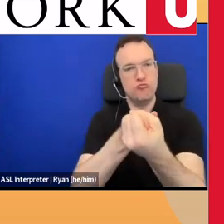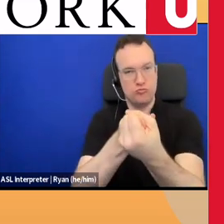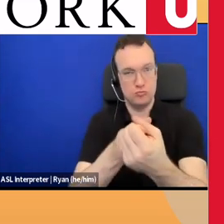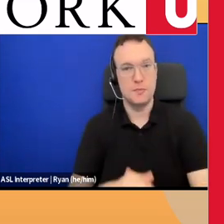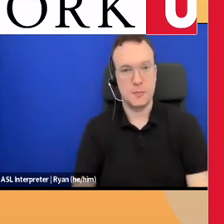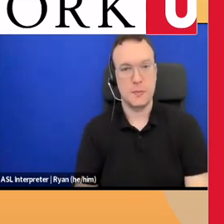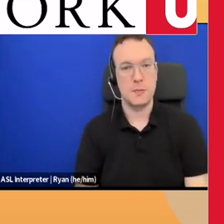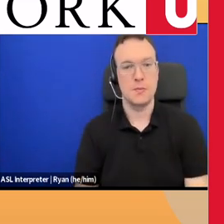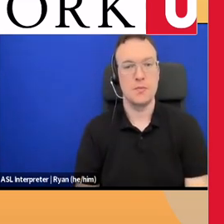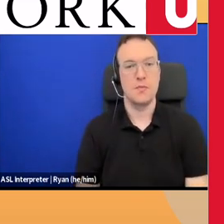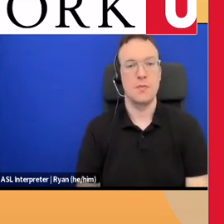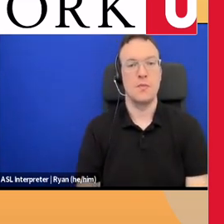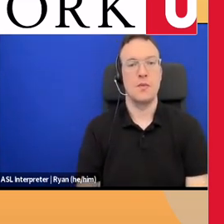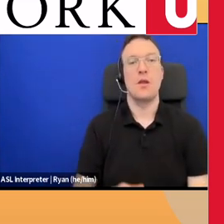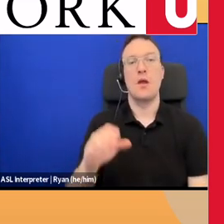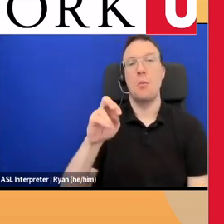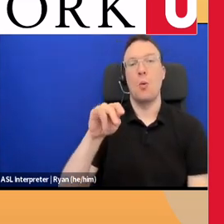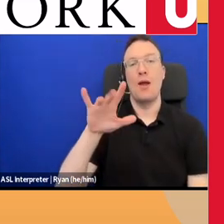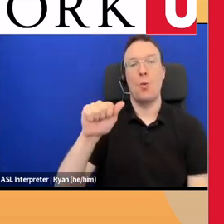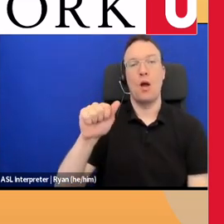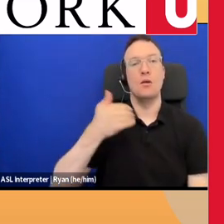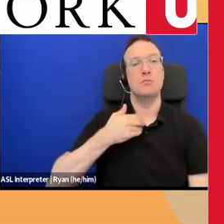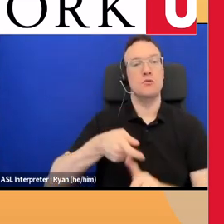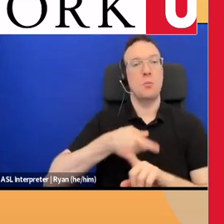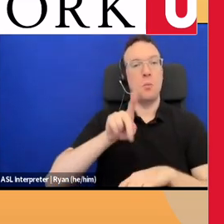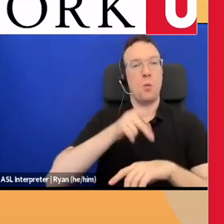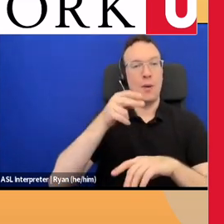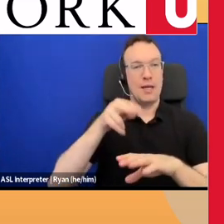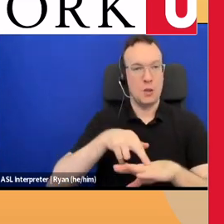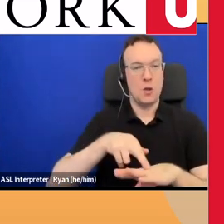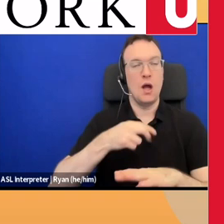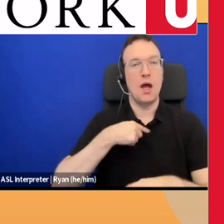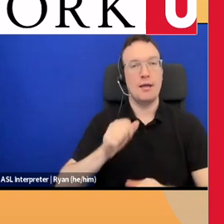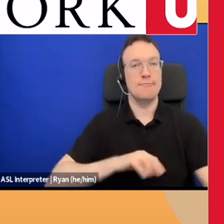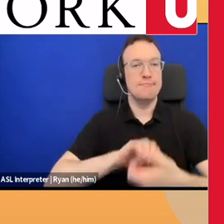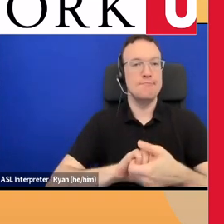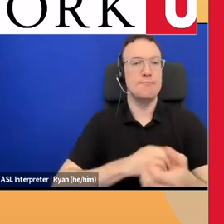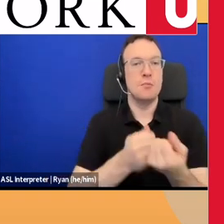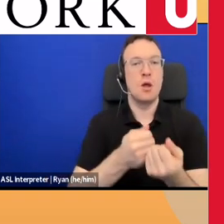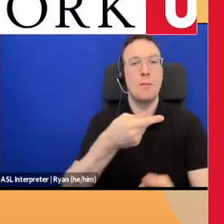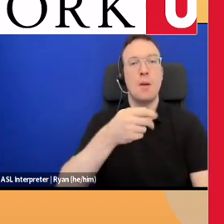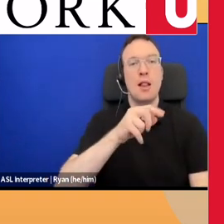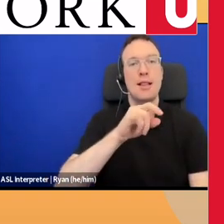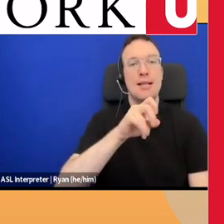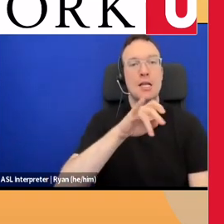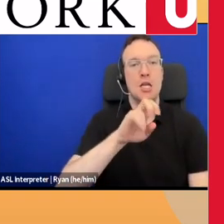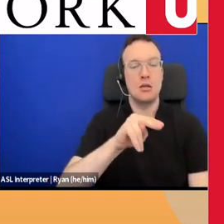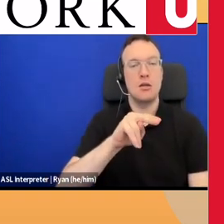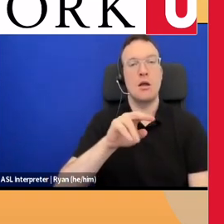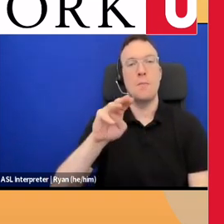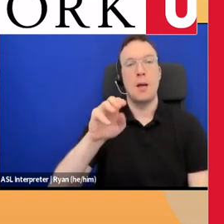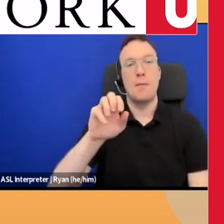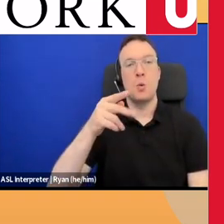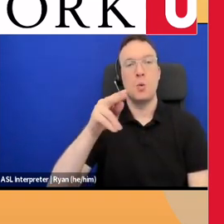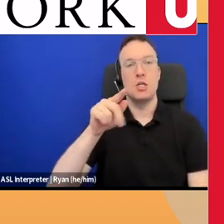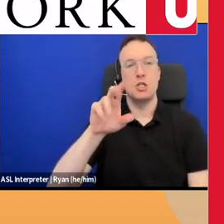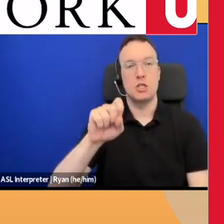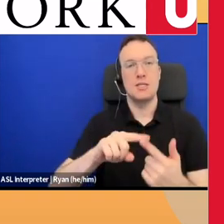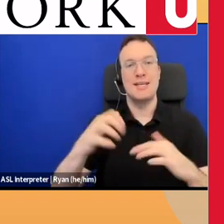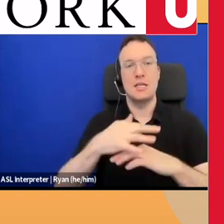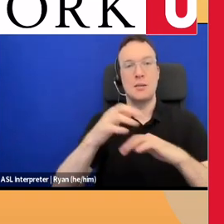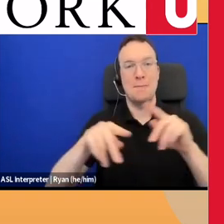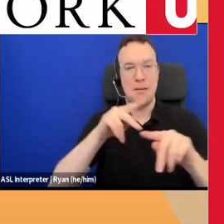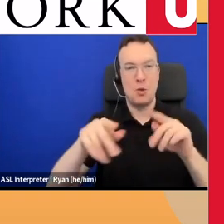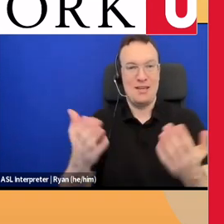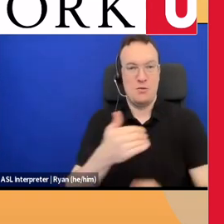As a Boricua or Puerto Rican, I can be in solidarity with Palestinians, Mapuches, and indigenous peoples here in Tacoronto who